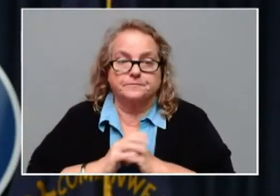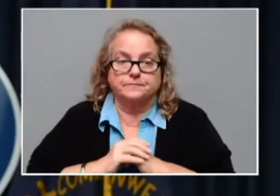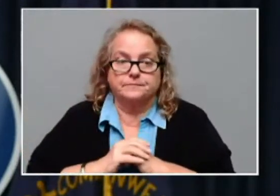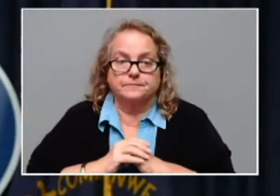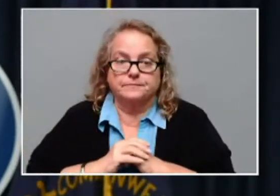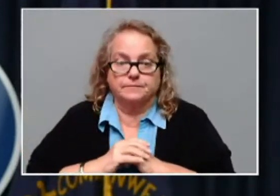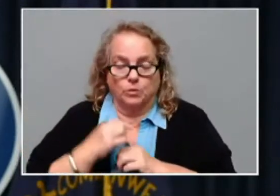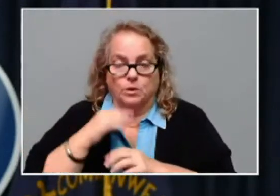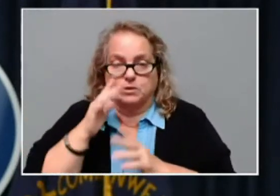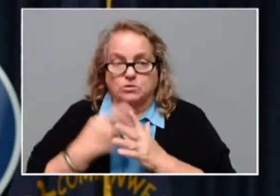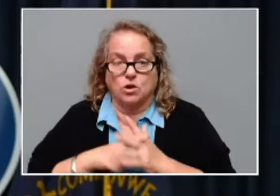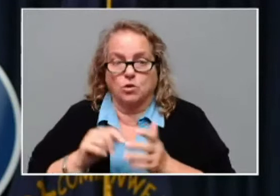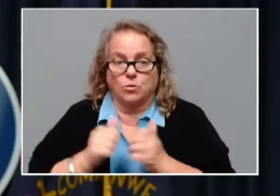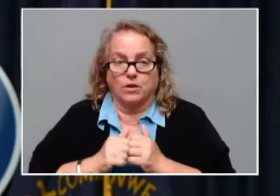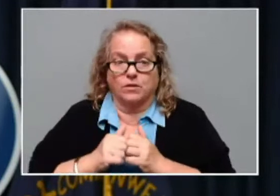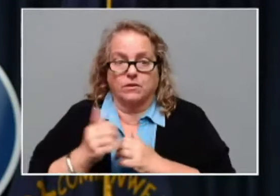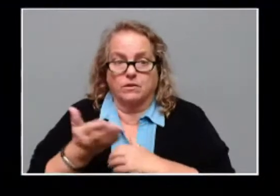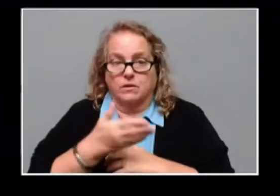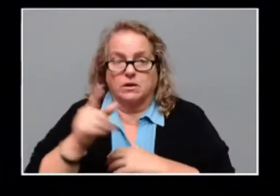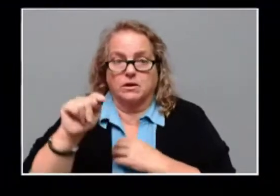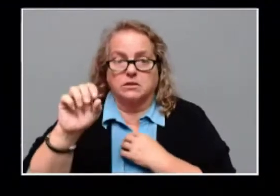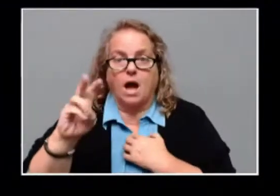with Tom Latek.